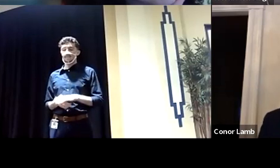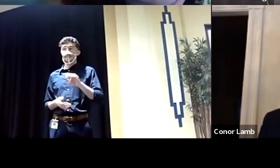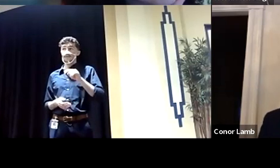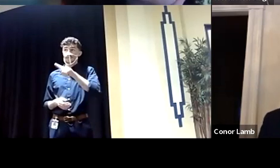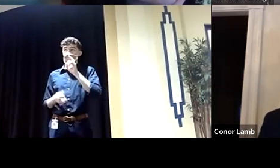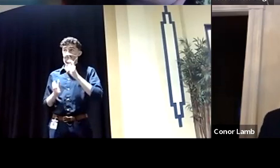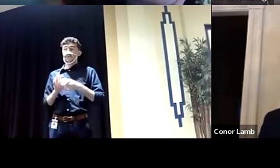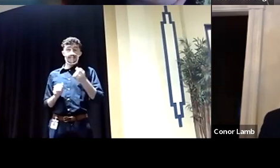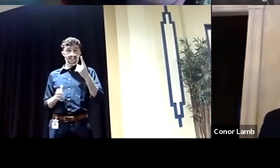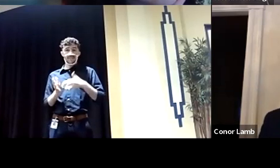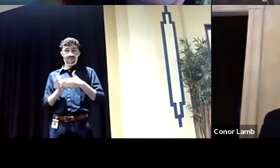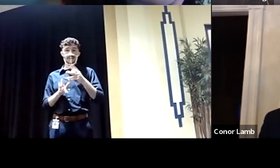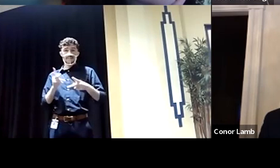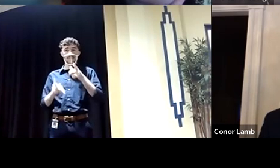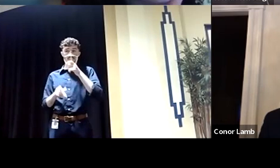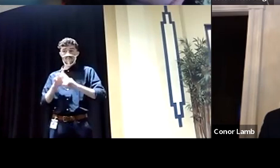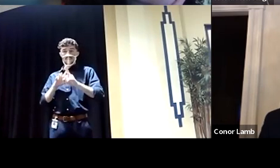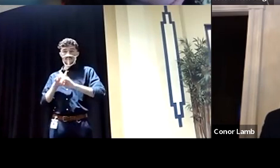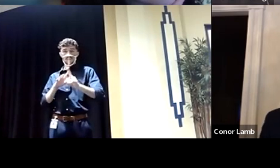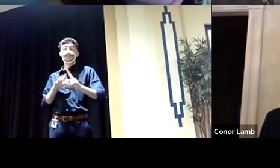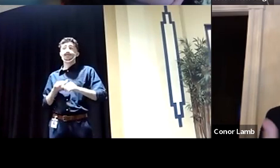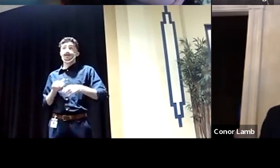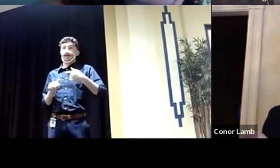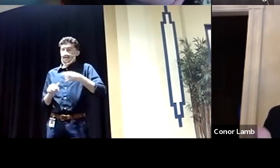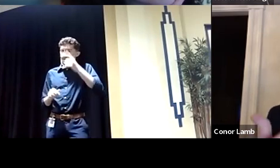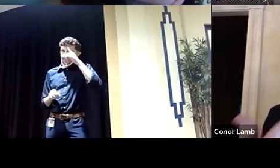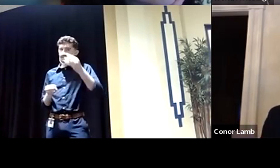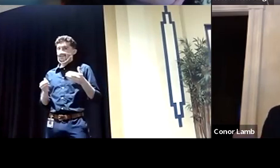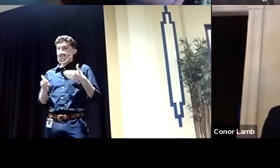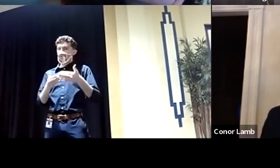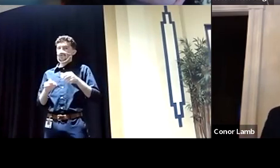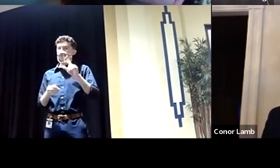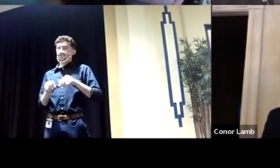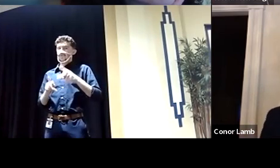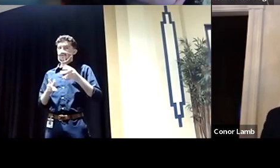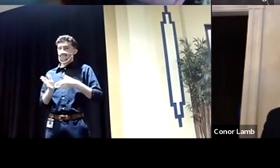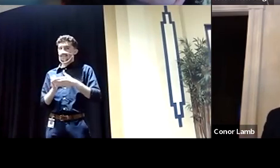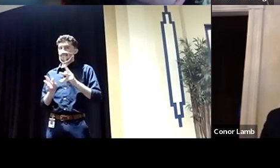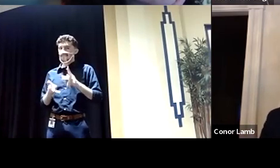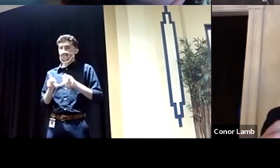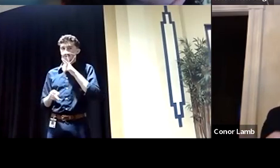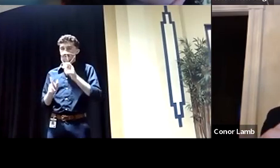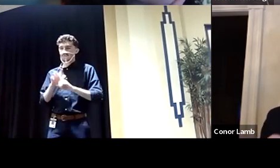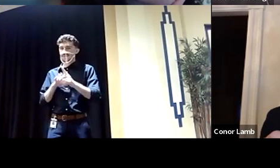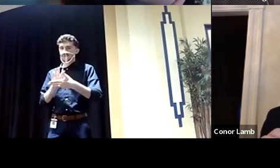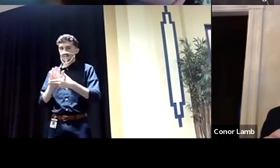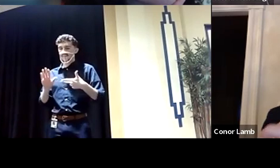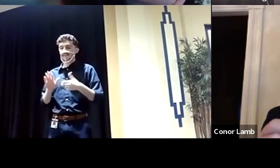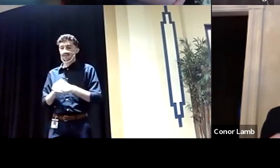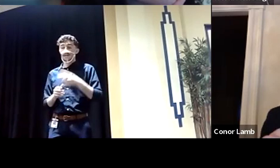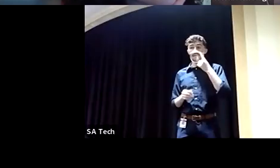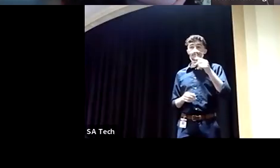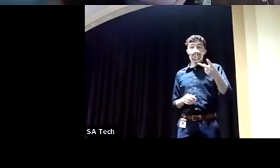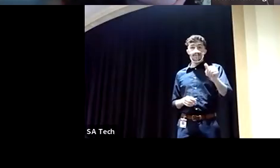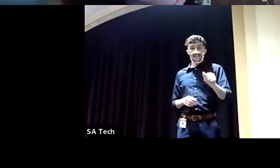closer to 20 million people that are living in the shadows in this country, obeying the law, paying their taxes, and of relevance to Pennsylvania,